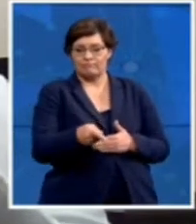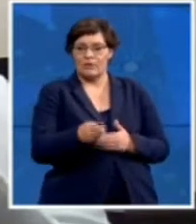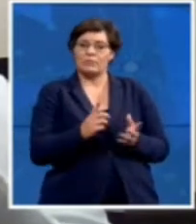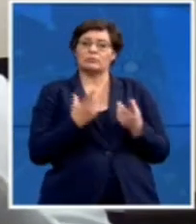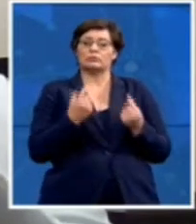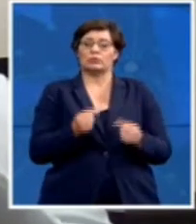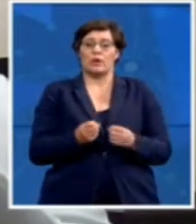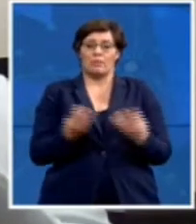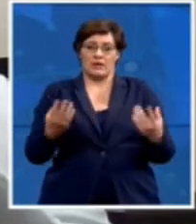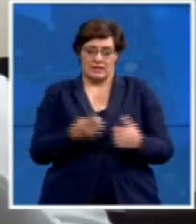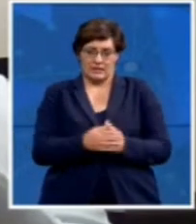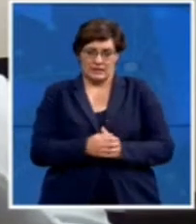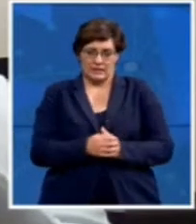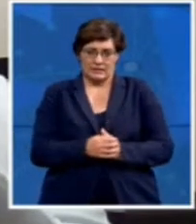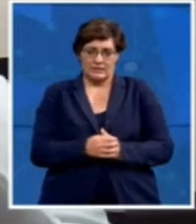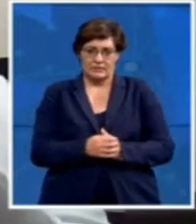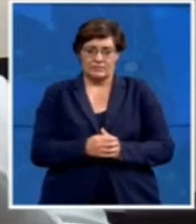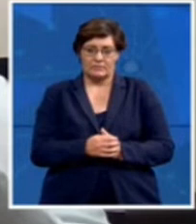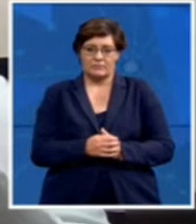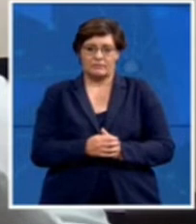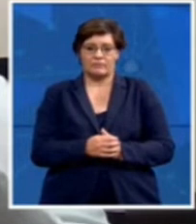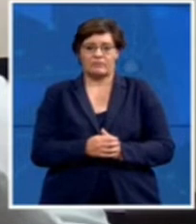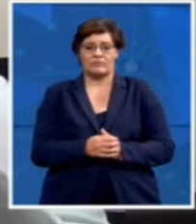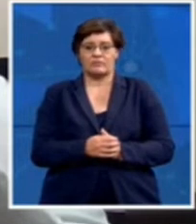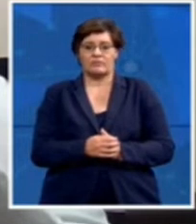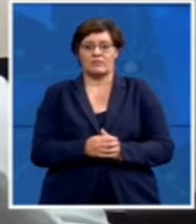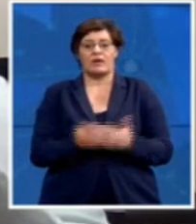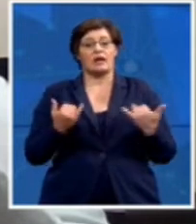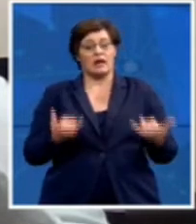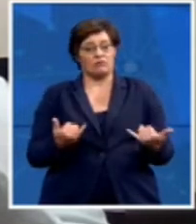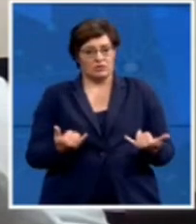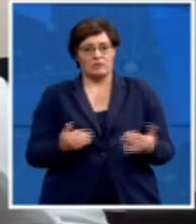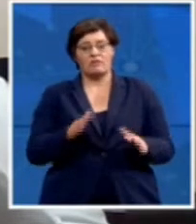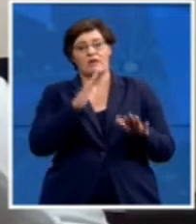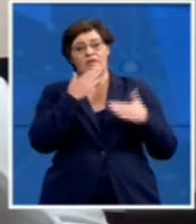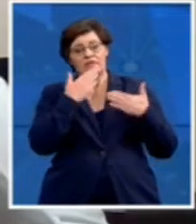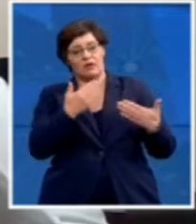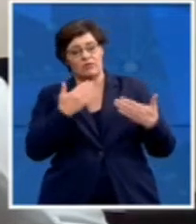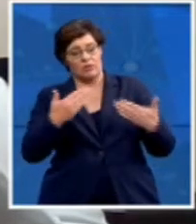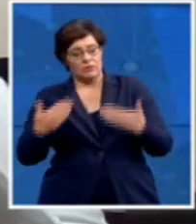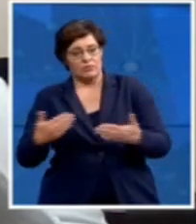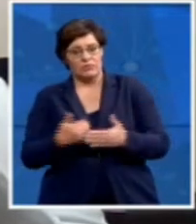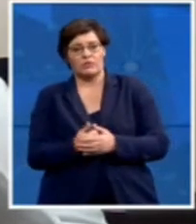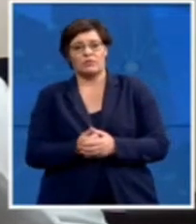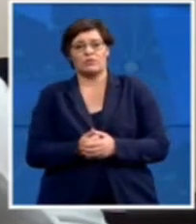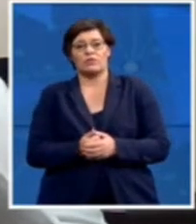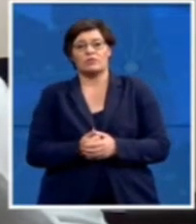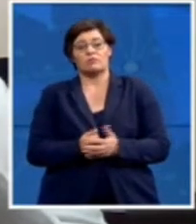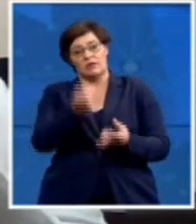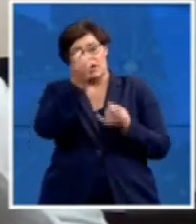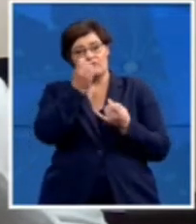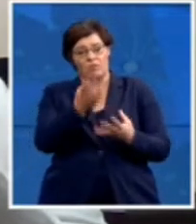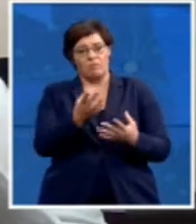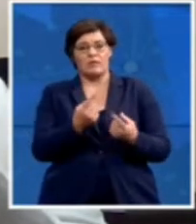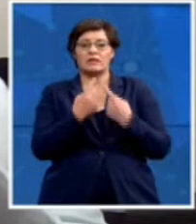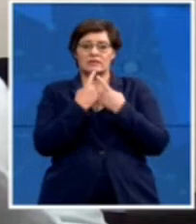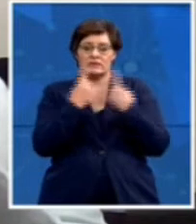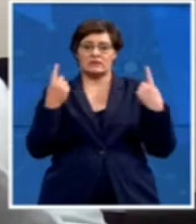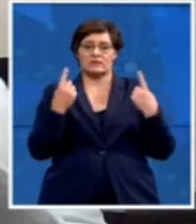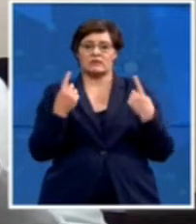this point, thank you very much. I must inform you that a statement, the power alert to confirm that